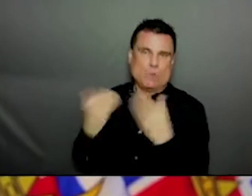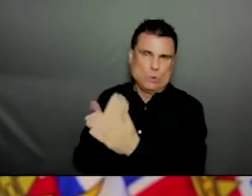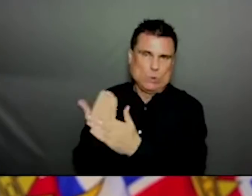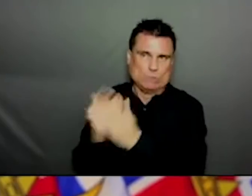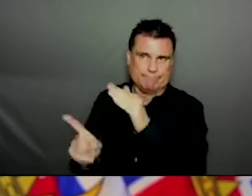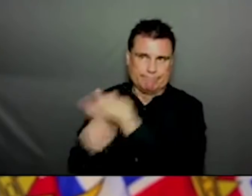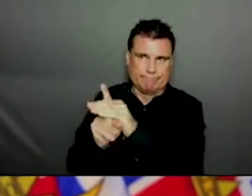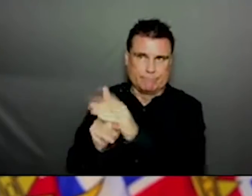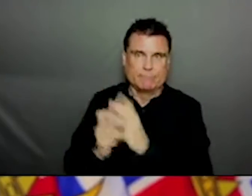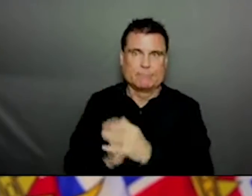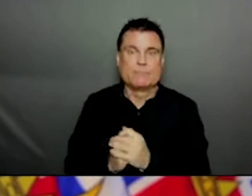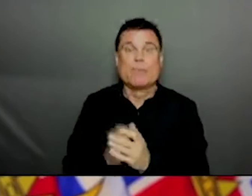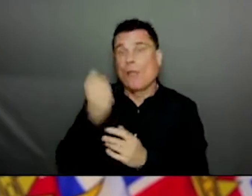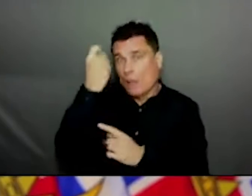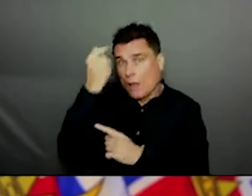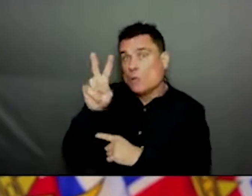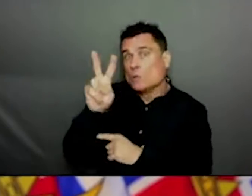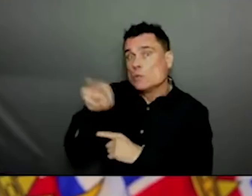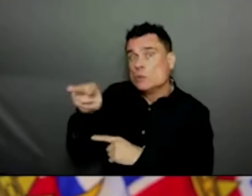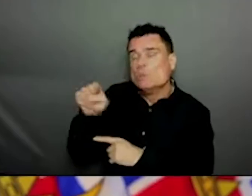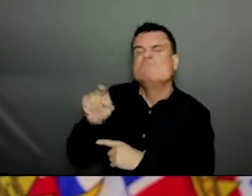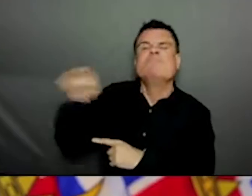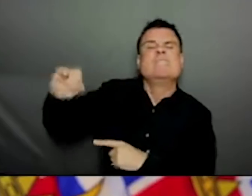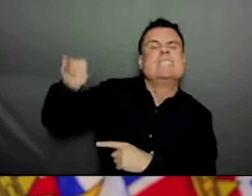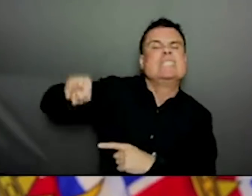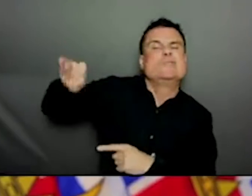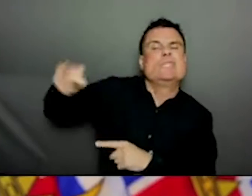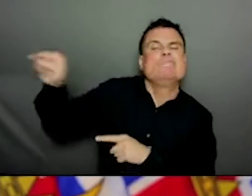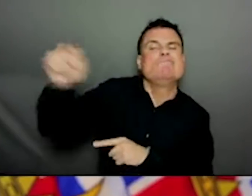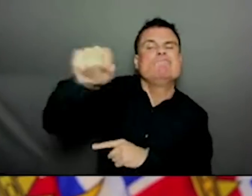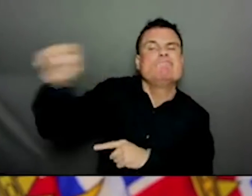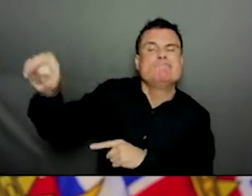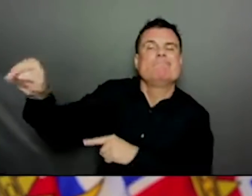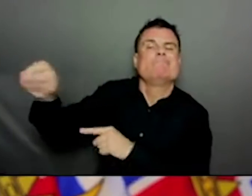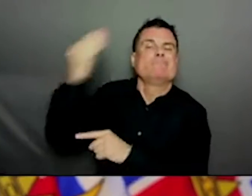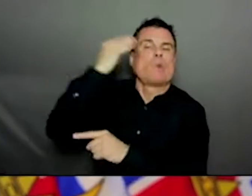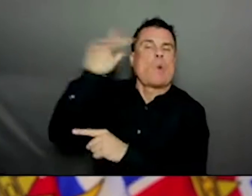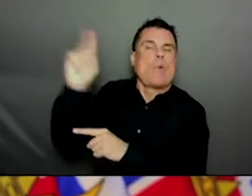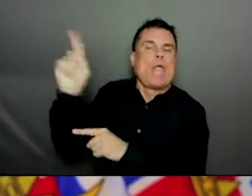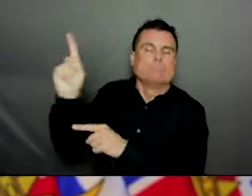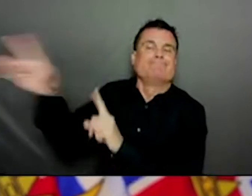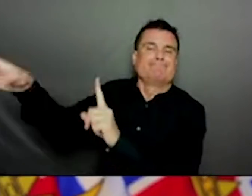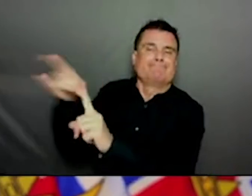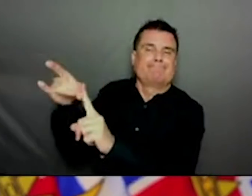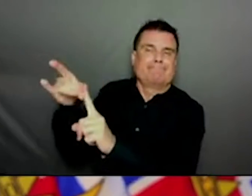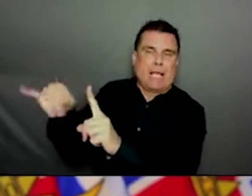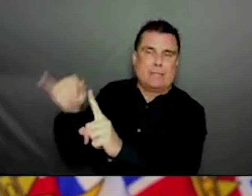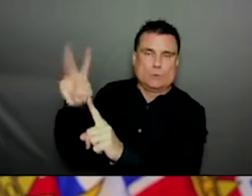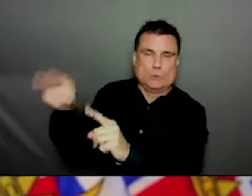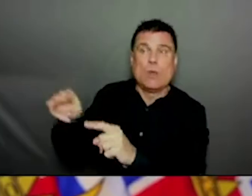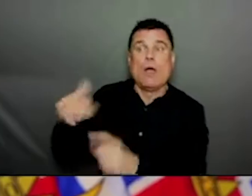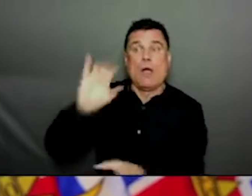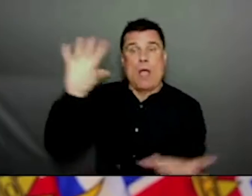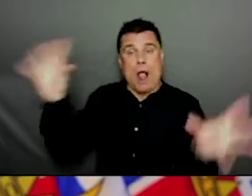22 who were epidemiologically linked. That brings our total to